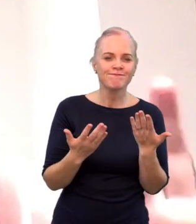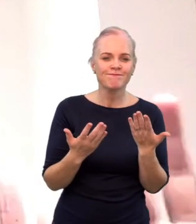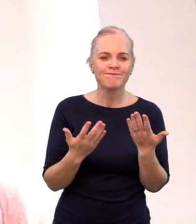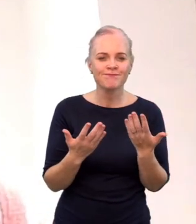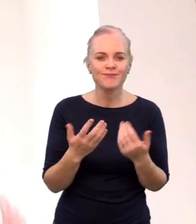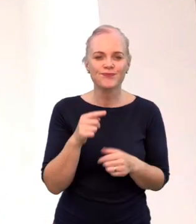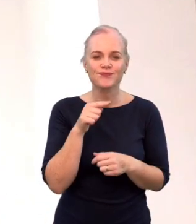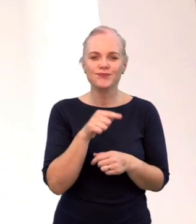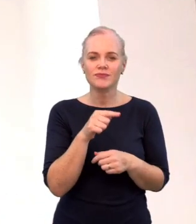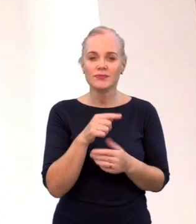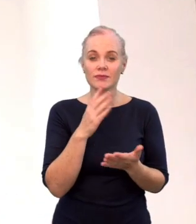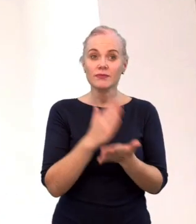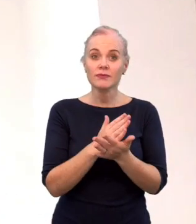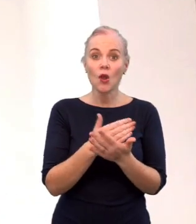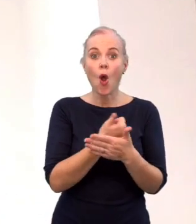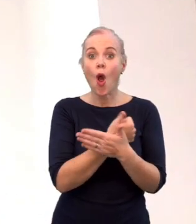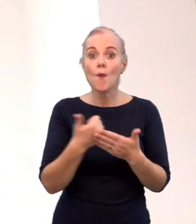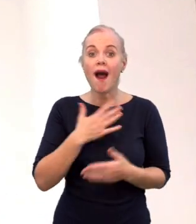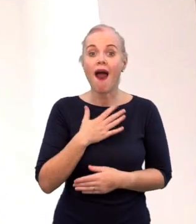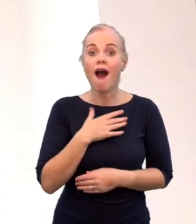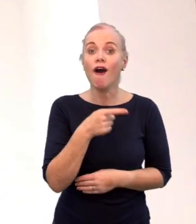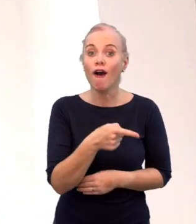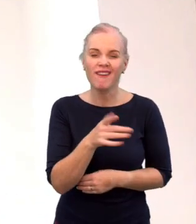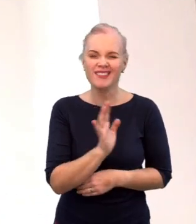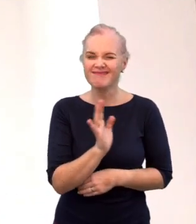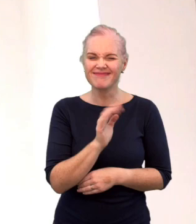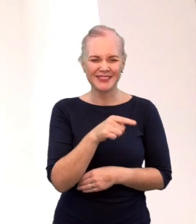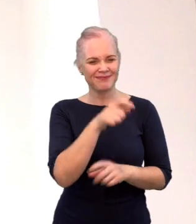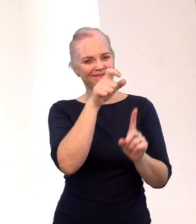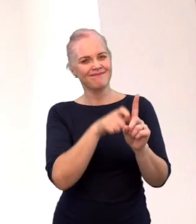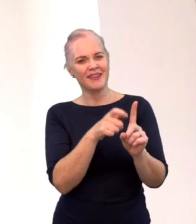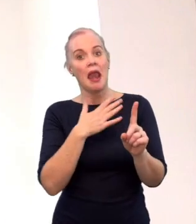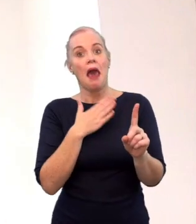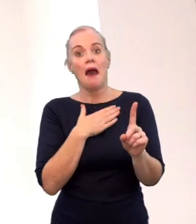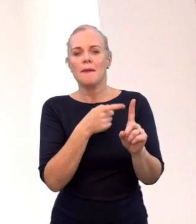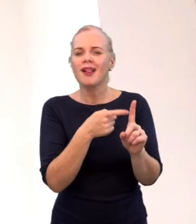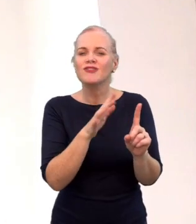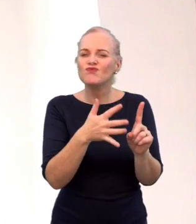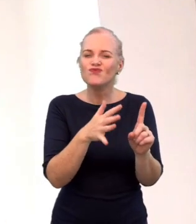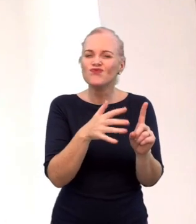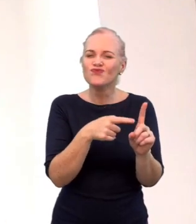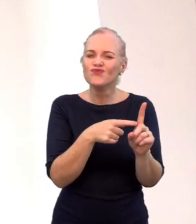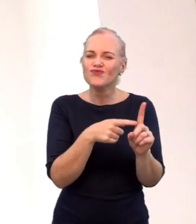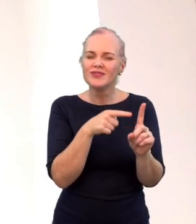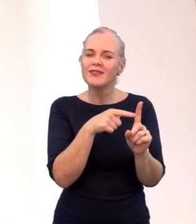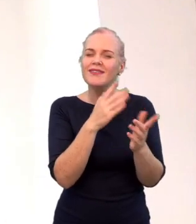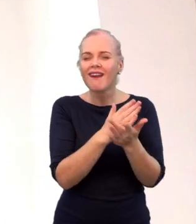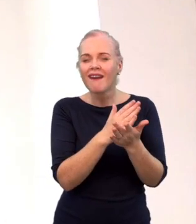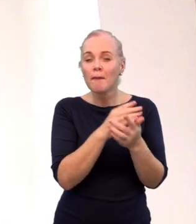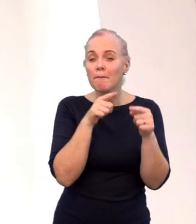the most interesting things about her, is that you don't always like her. She's not always a very likable character.